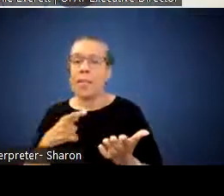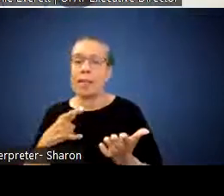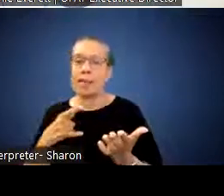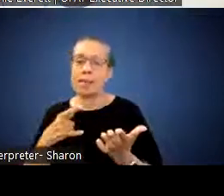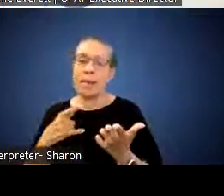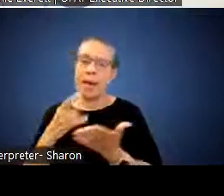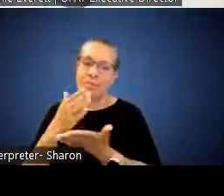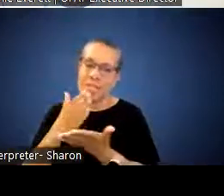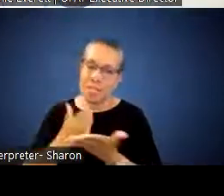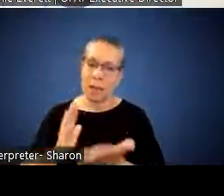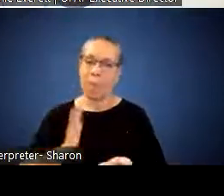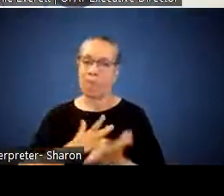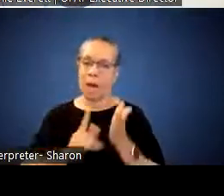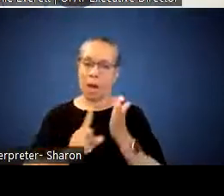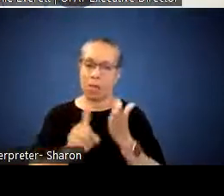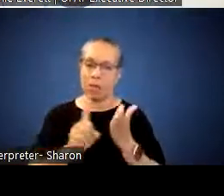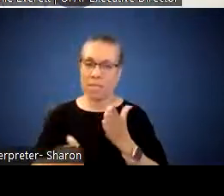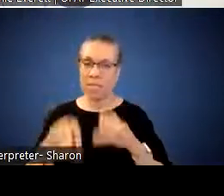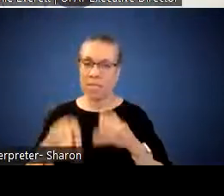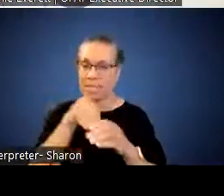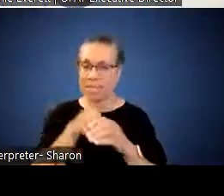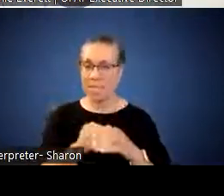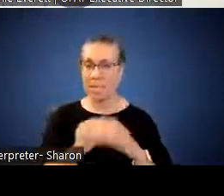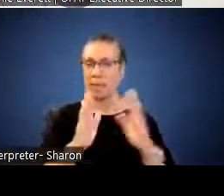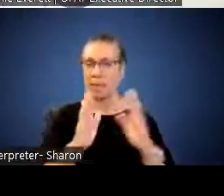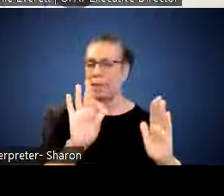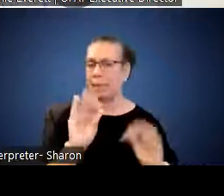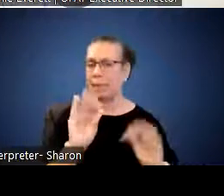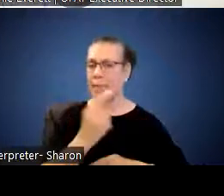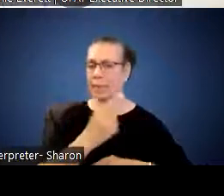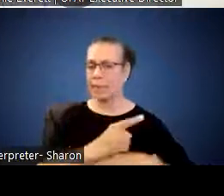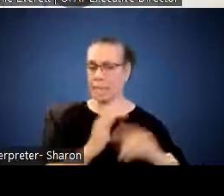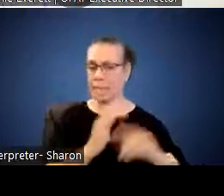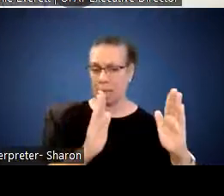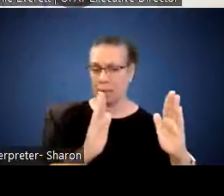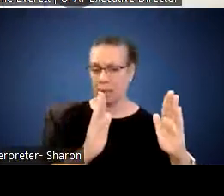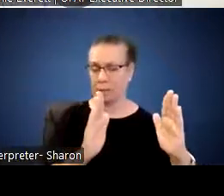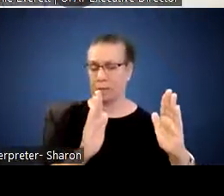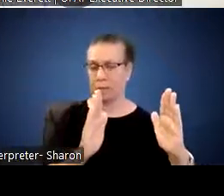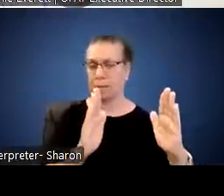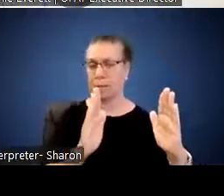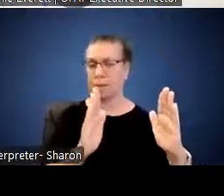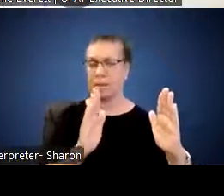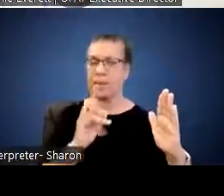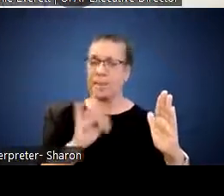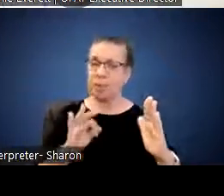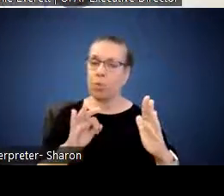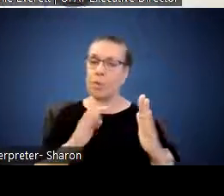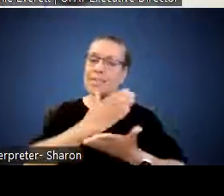investigations kind of like fall within that time frame if there were carve outs for the recommendation part.